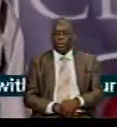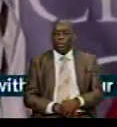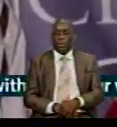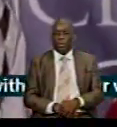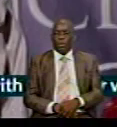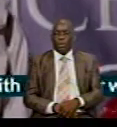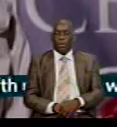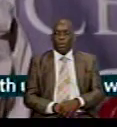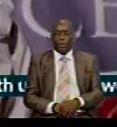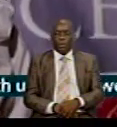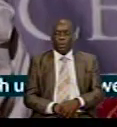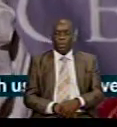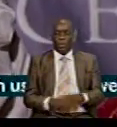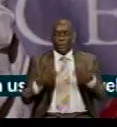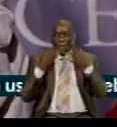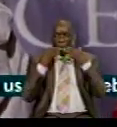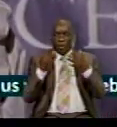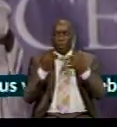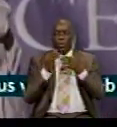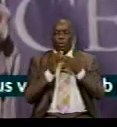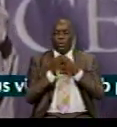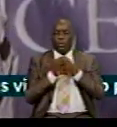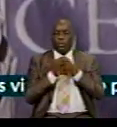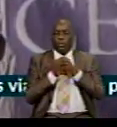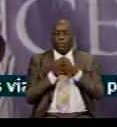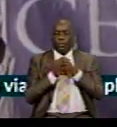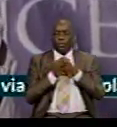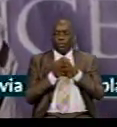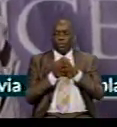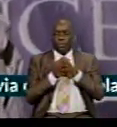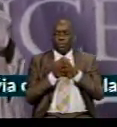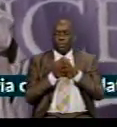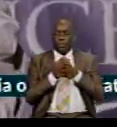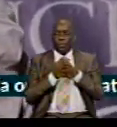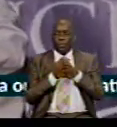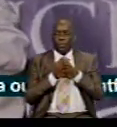Thank you plenty. I before six for